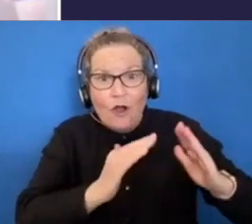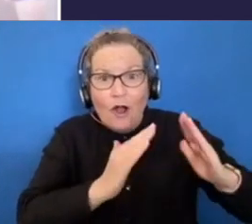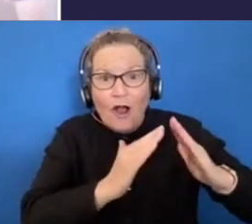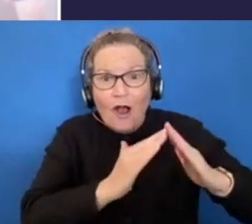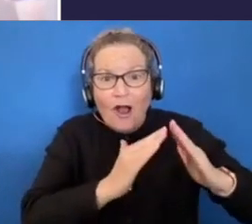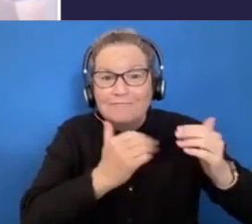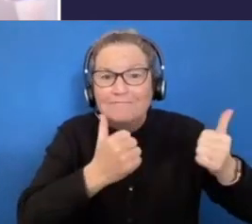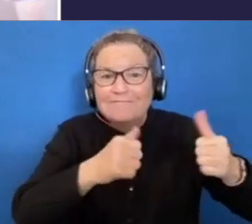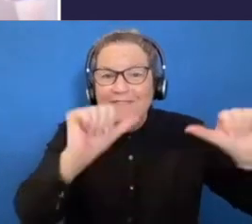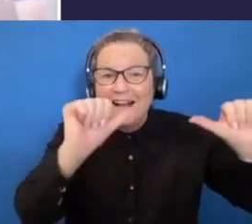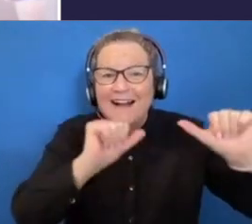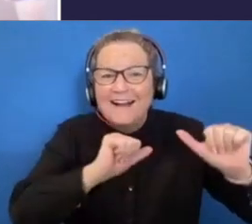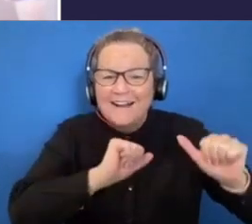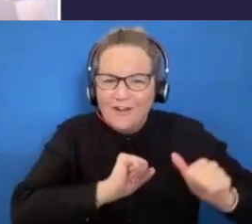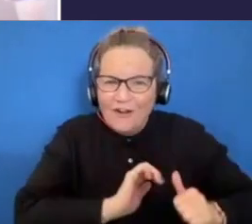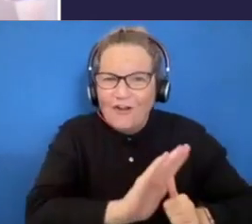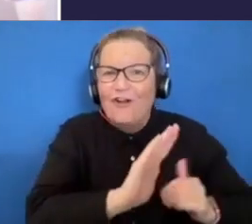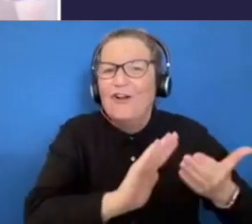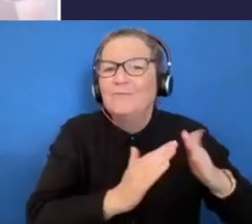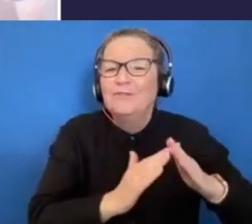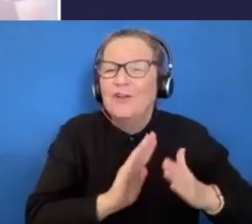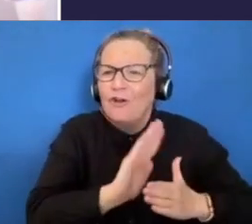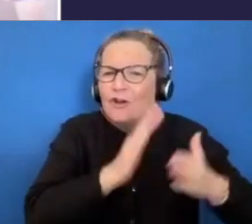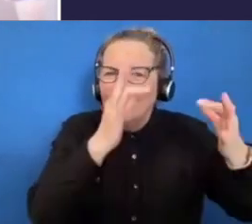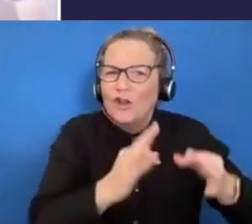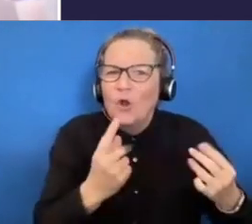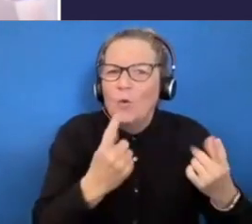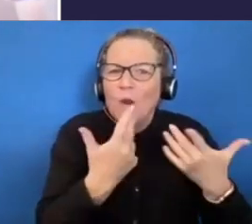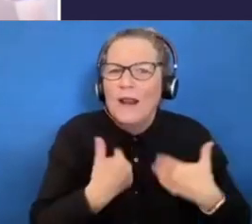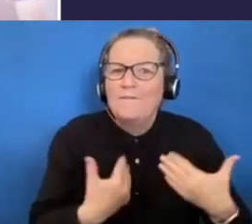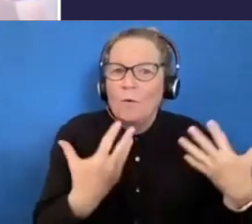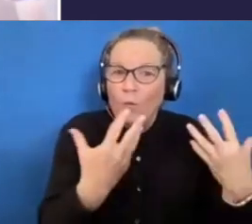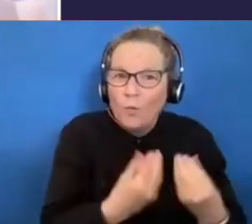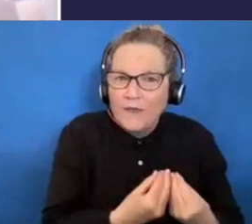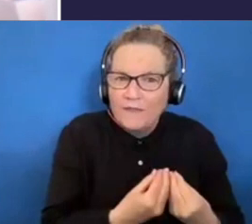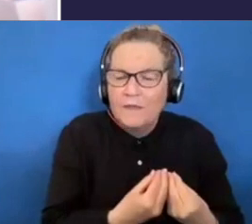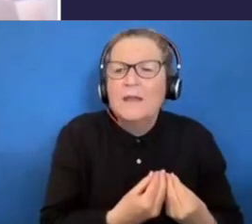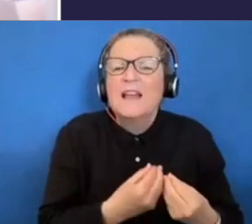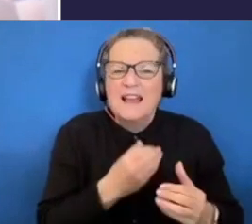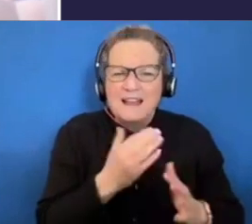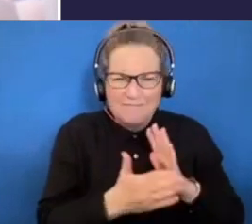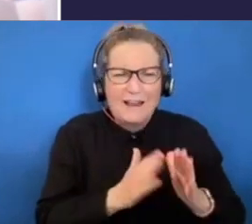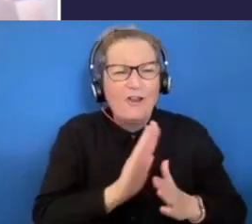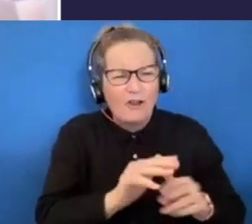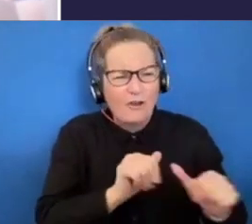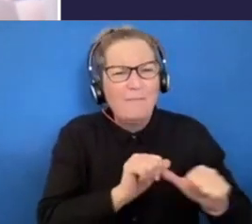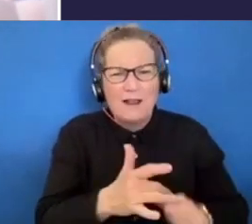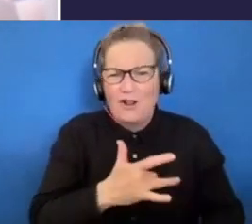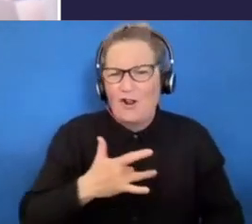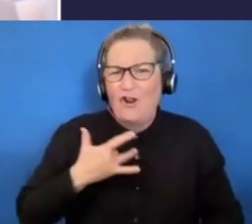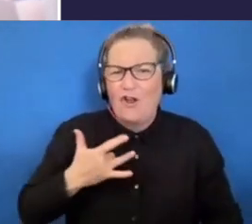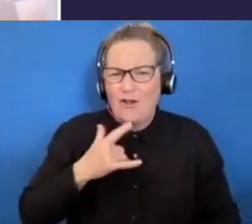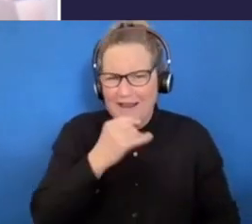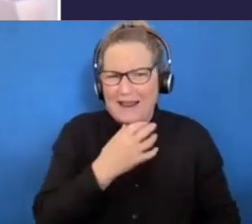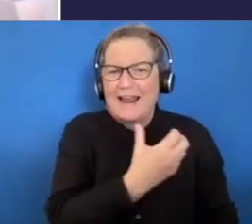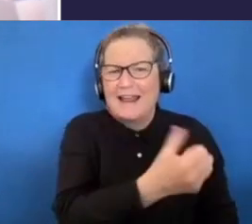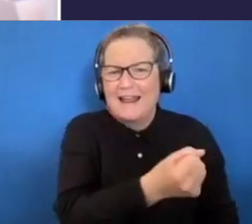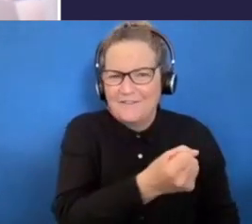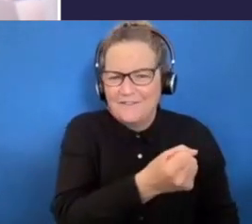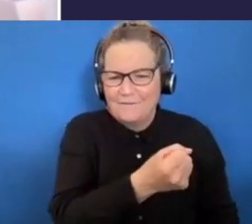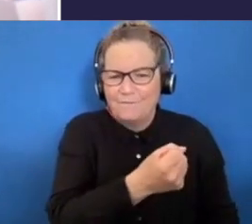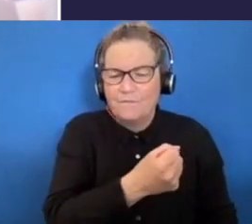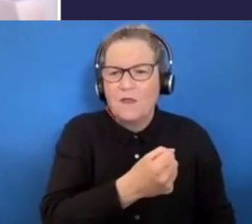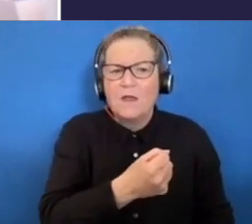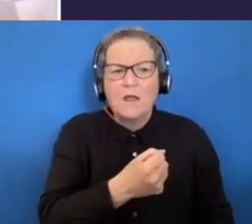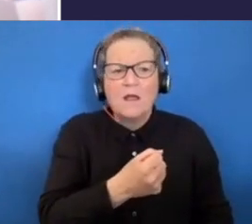home, in her community, with people of her choice, living her best life. And I think specifically I was really asked to talk